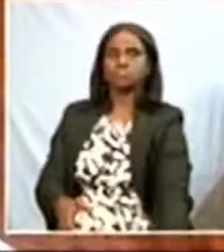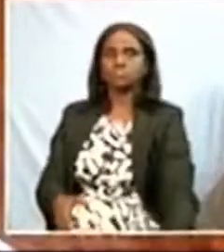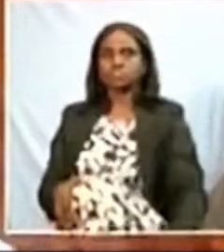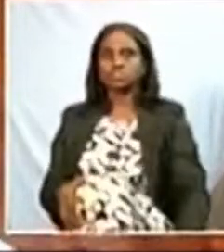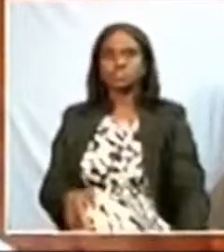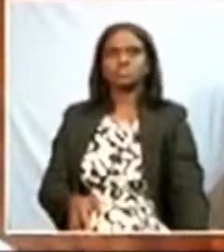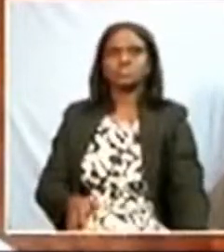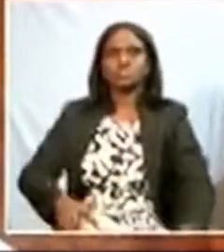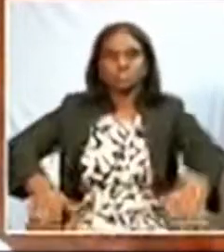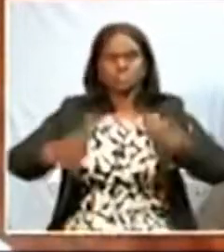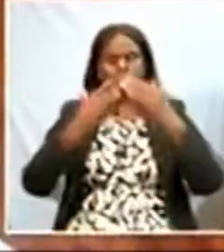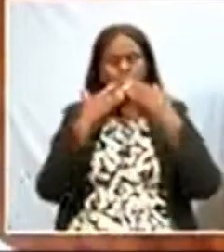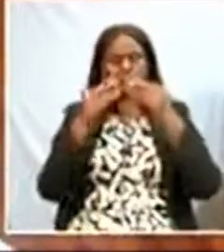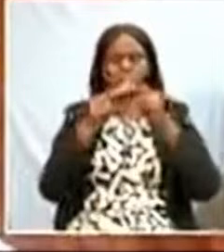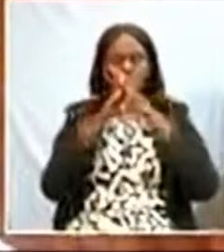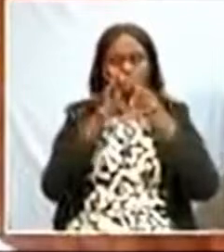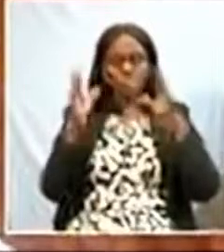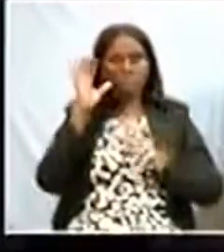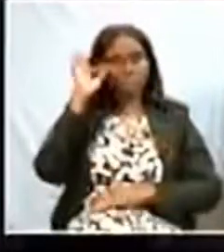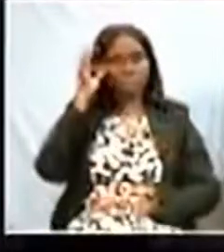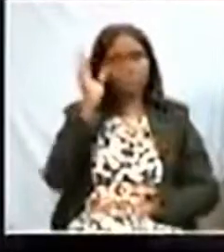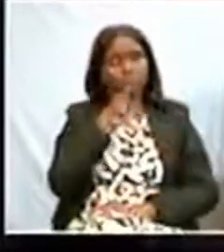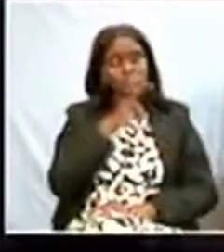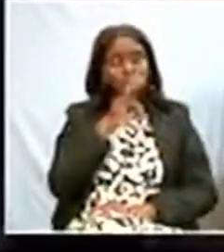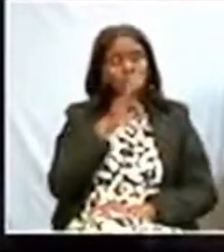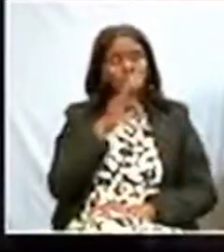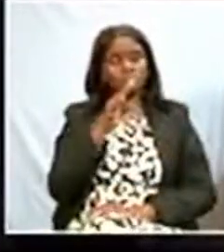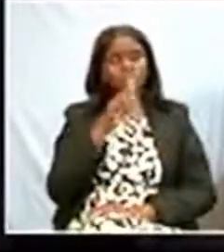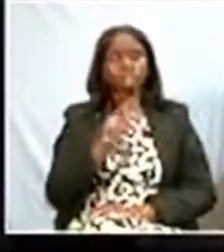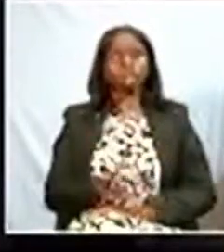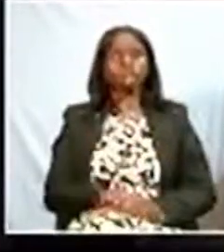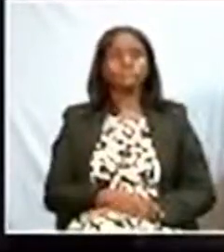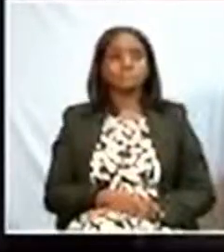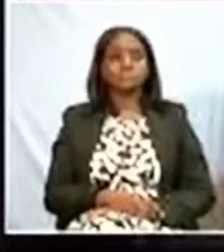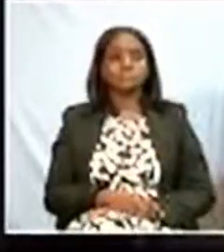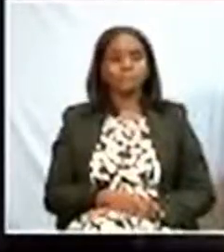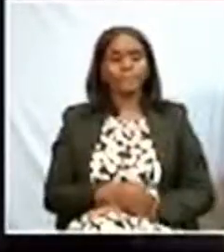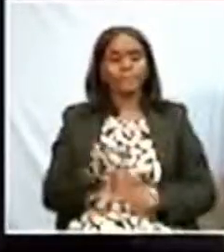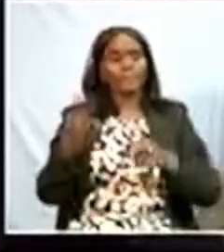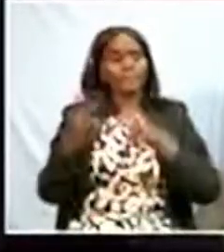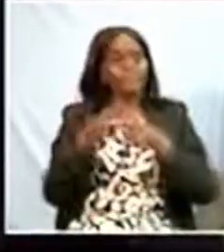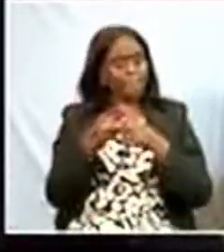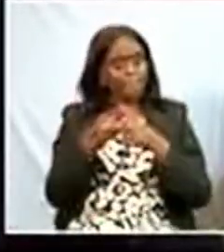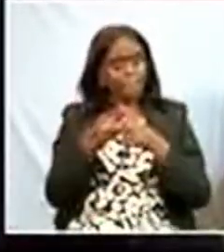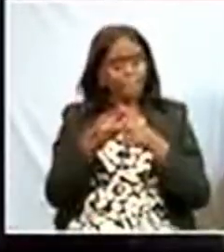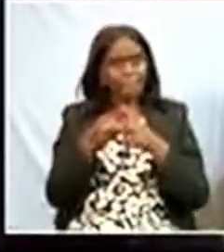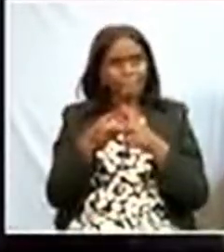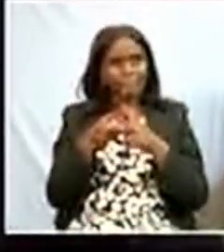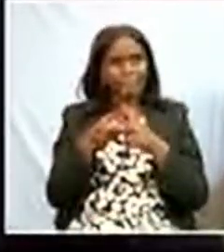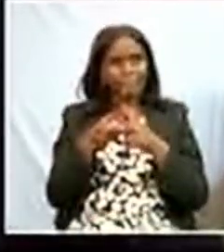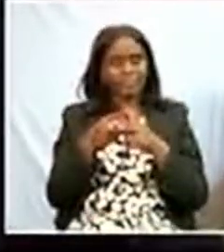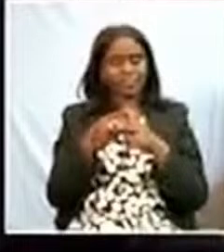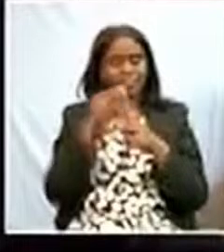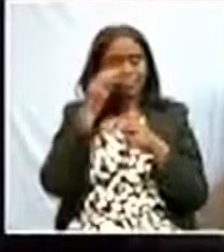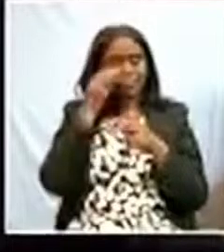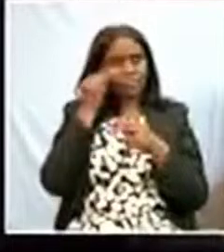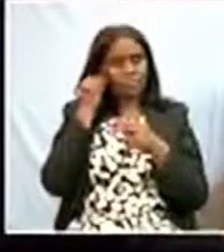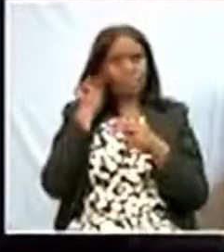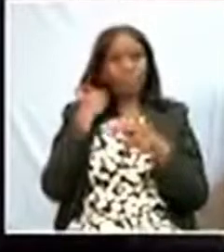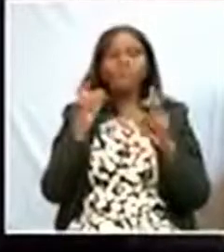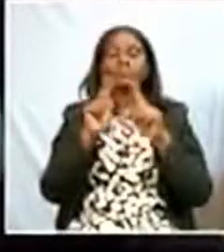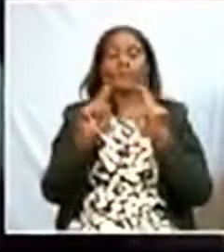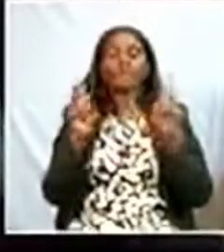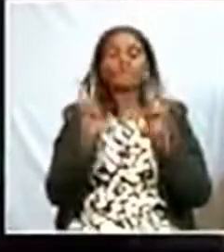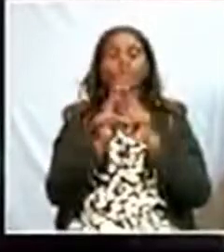Thank you very much. Take note of what Honorable Munda has asked. A short one, but very